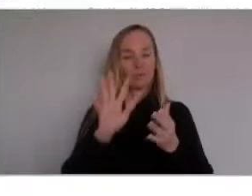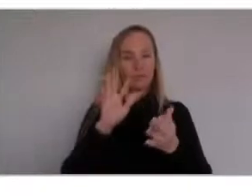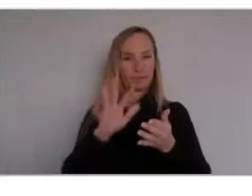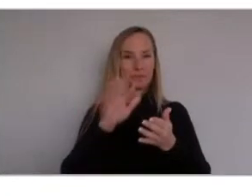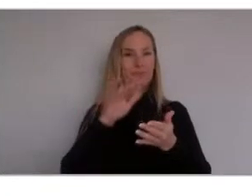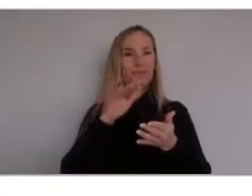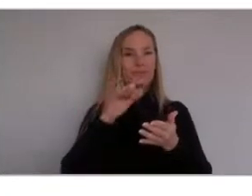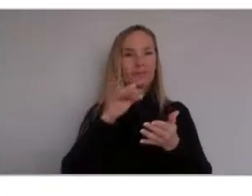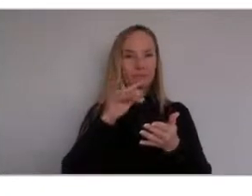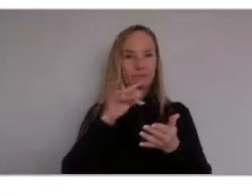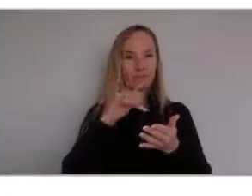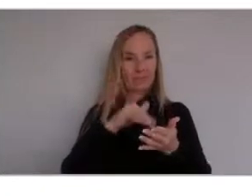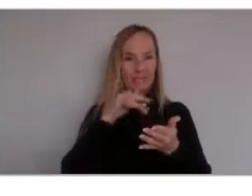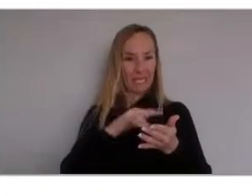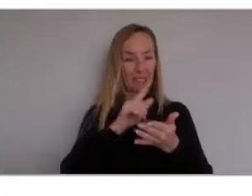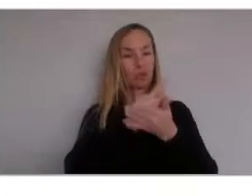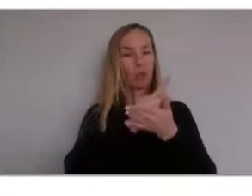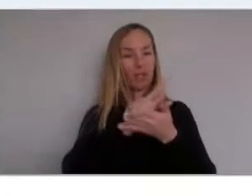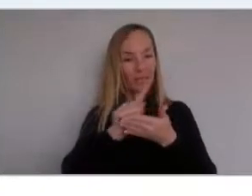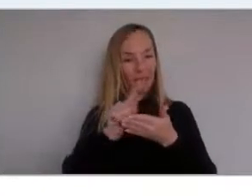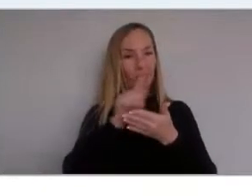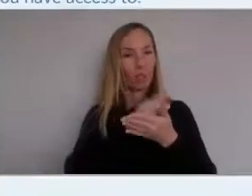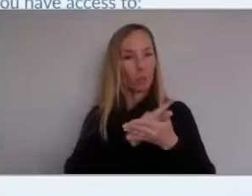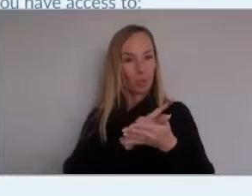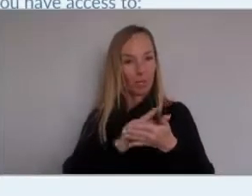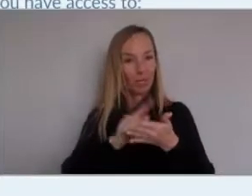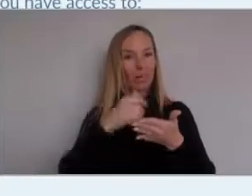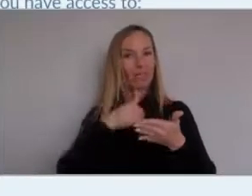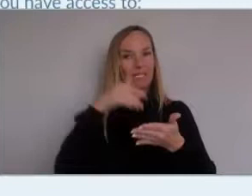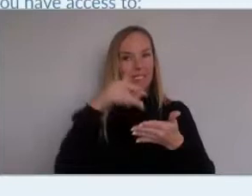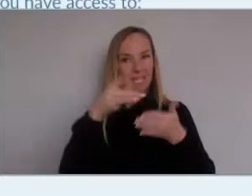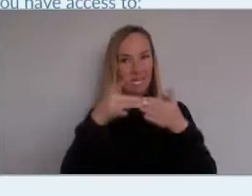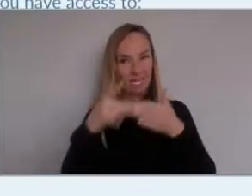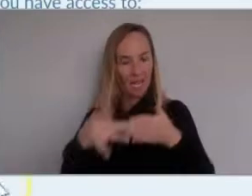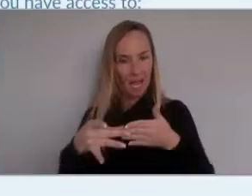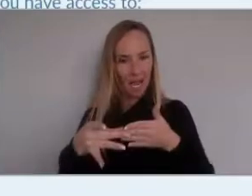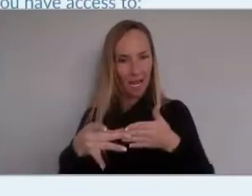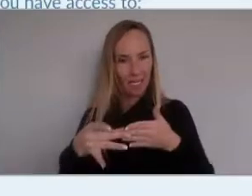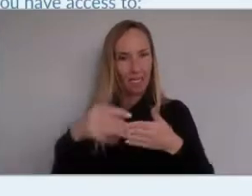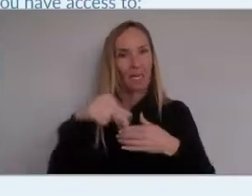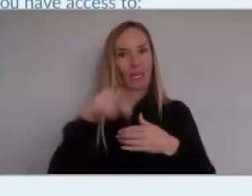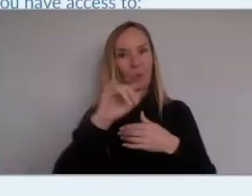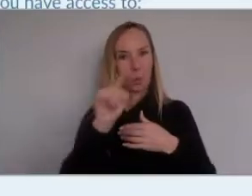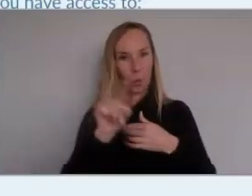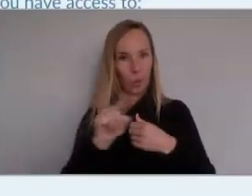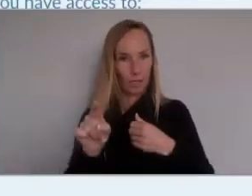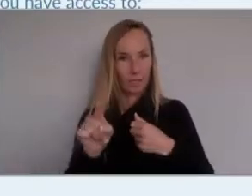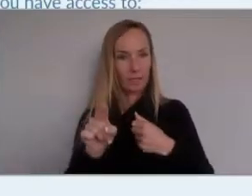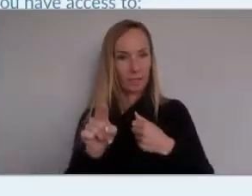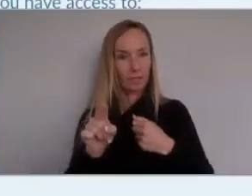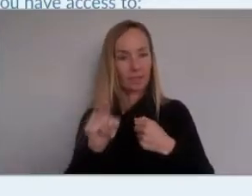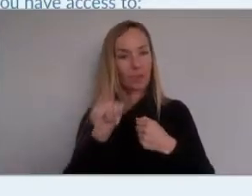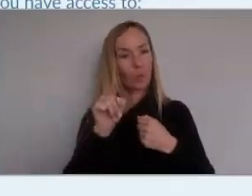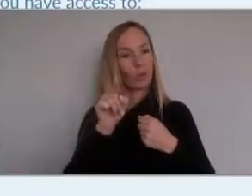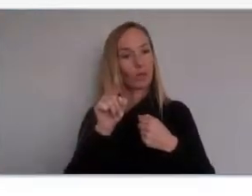studying. So with each week, there is a study guide and there is a quiz. So if you go